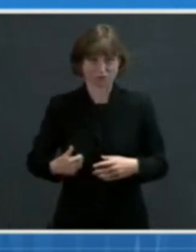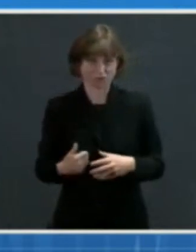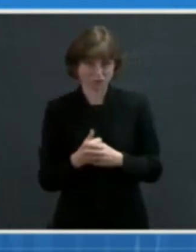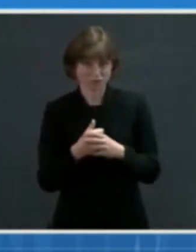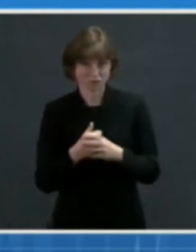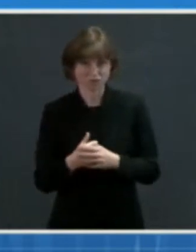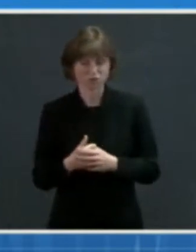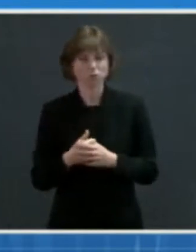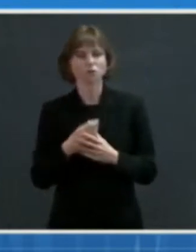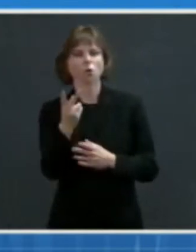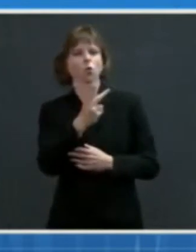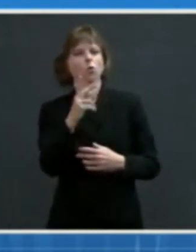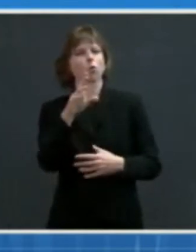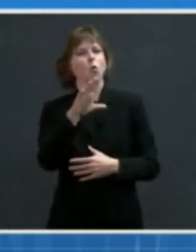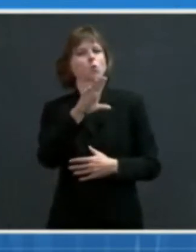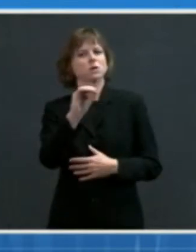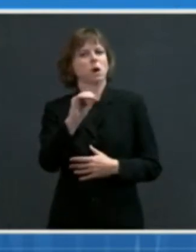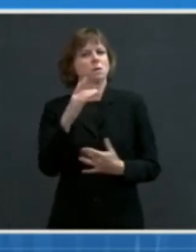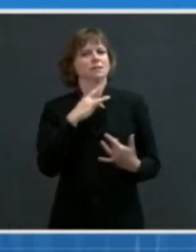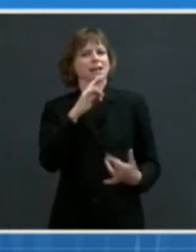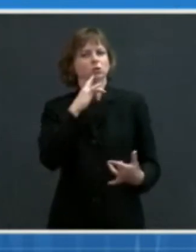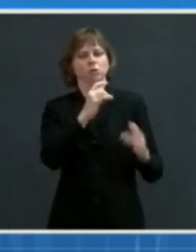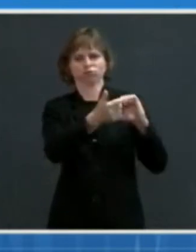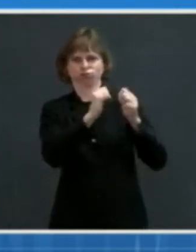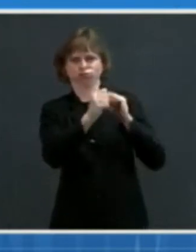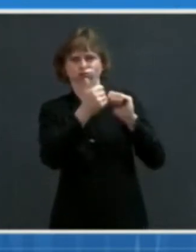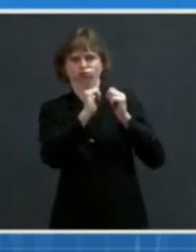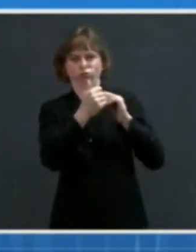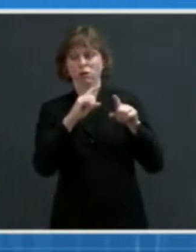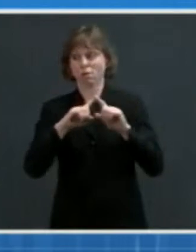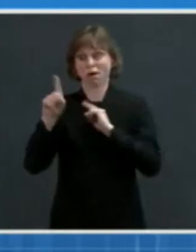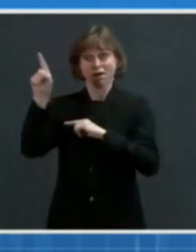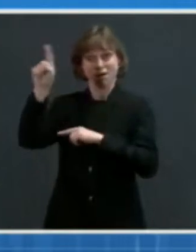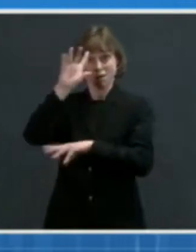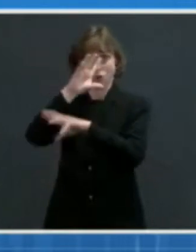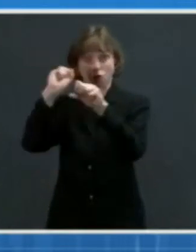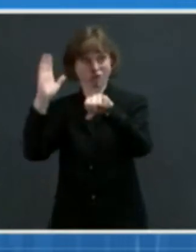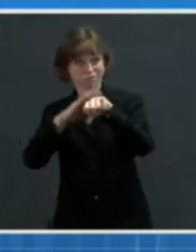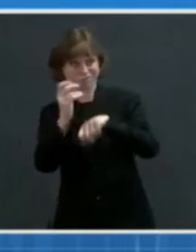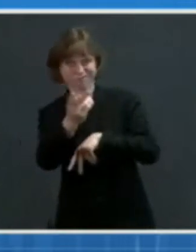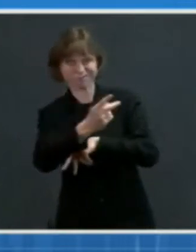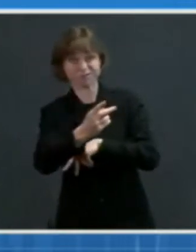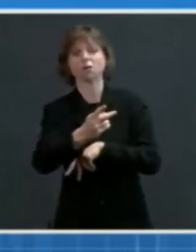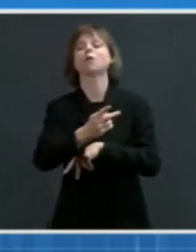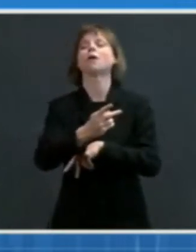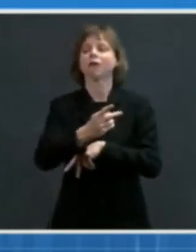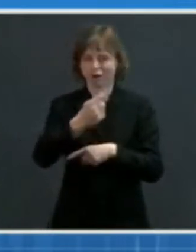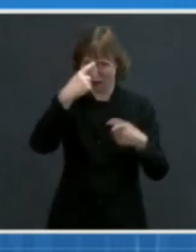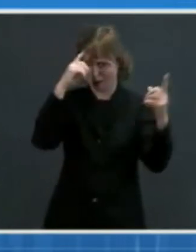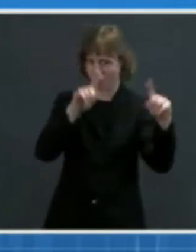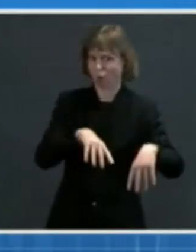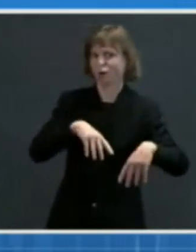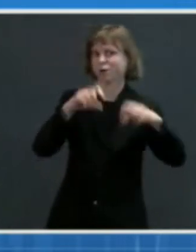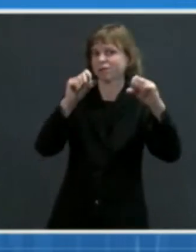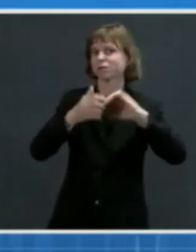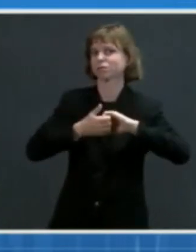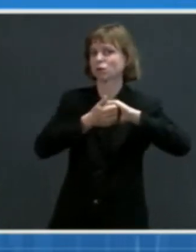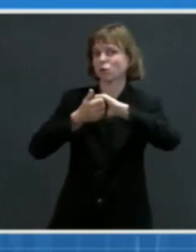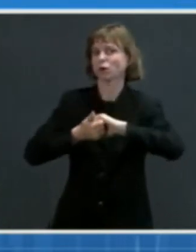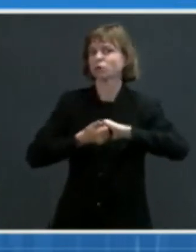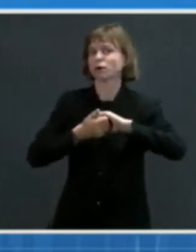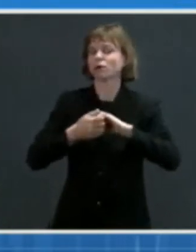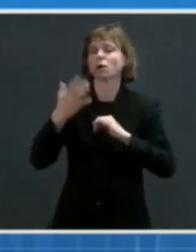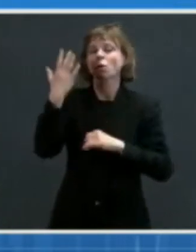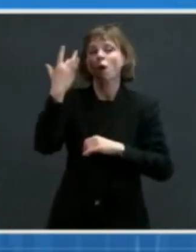the time, heated by President Biden's call, they are undertaking a wartime effort to come to the table for the good of the